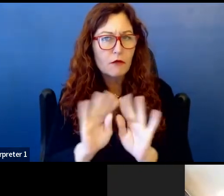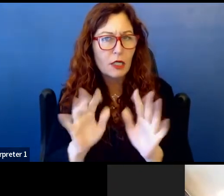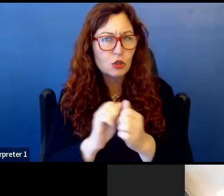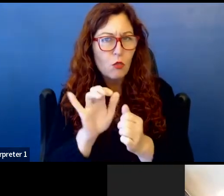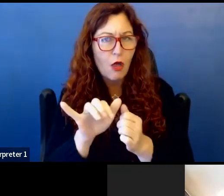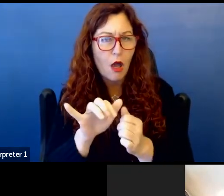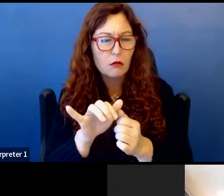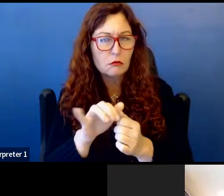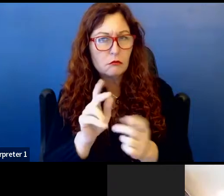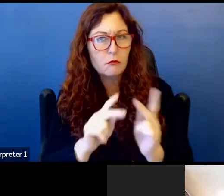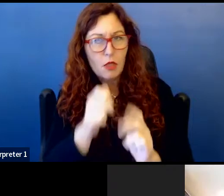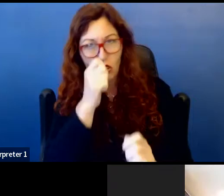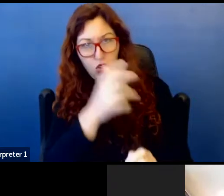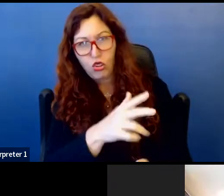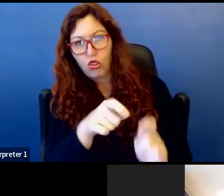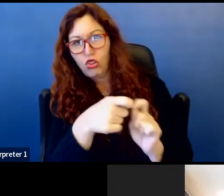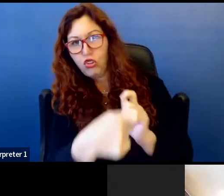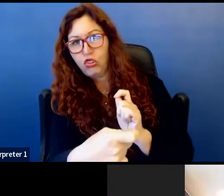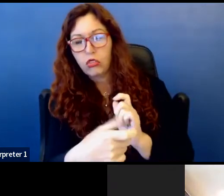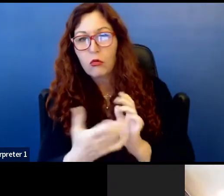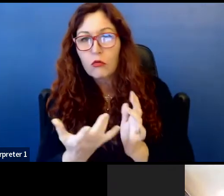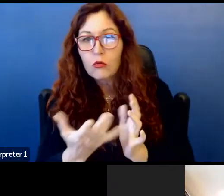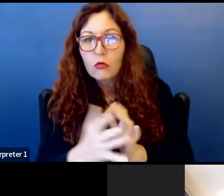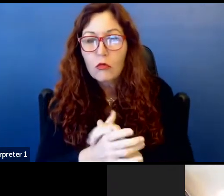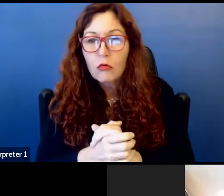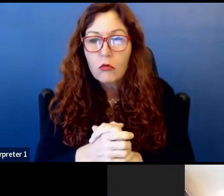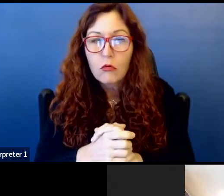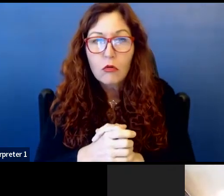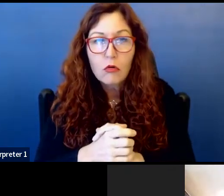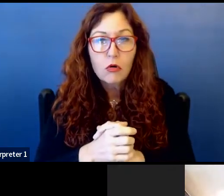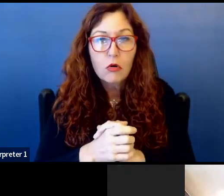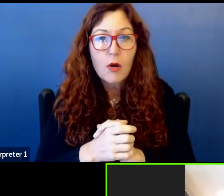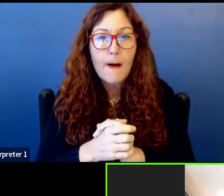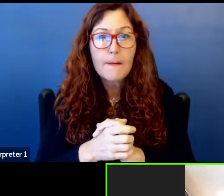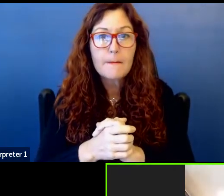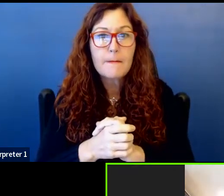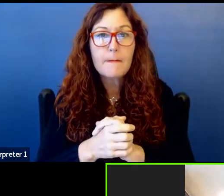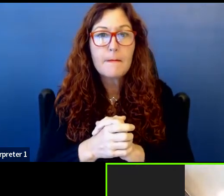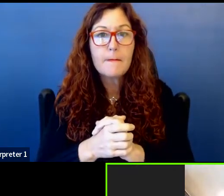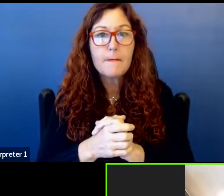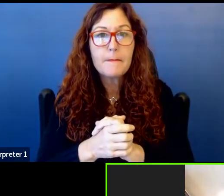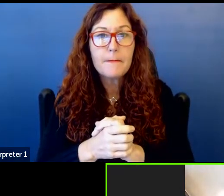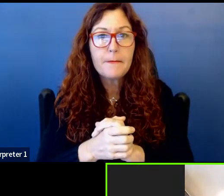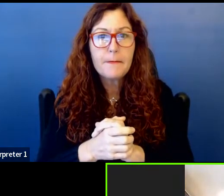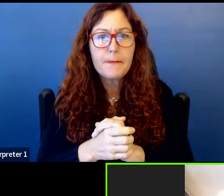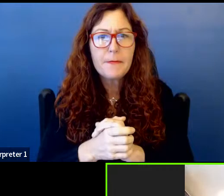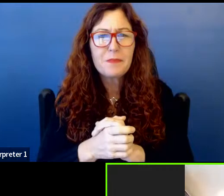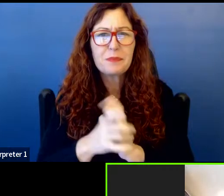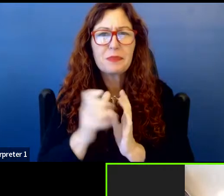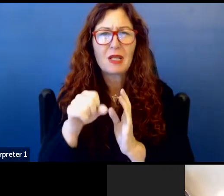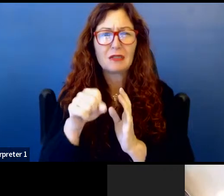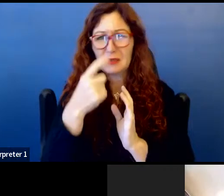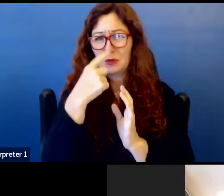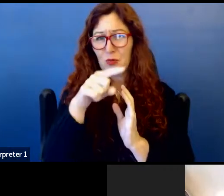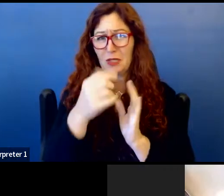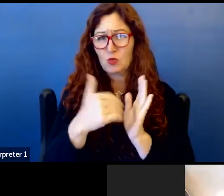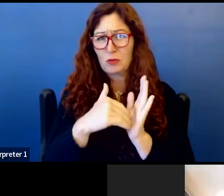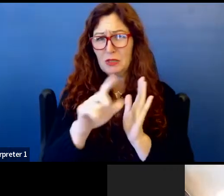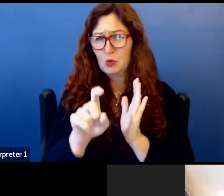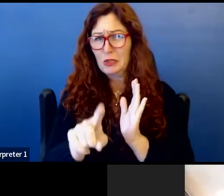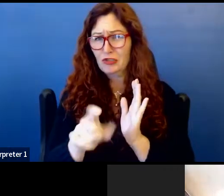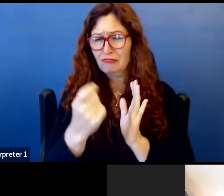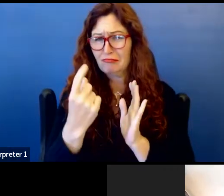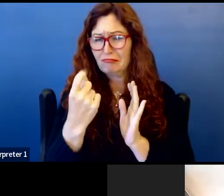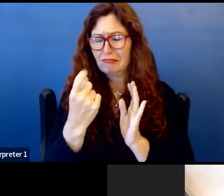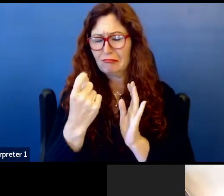seen or you and other women may have experienced absolutely could you repeat that i just wanted to understand with